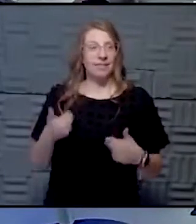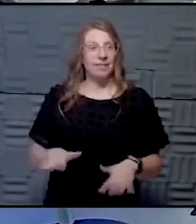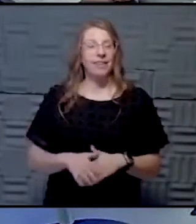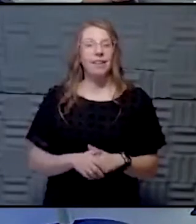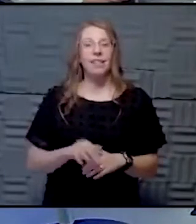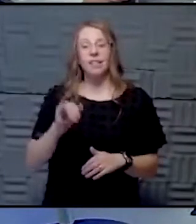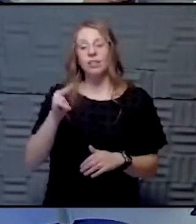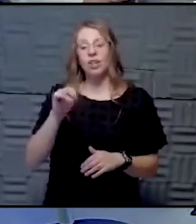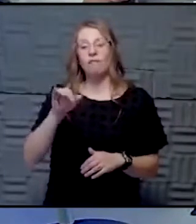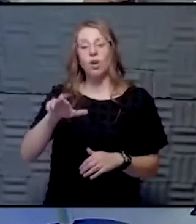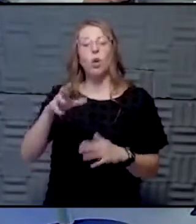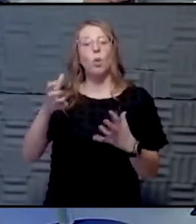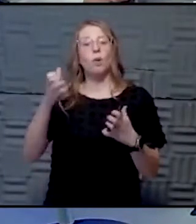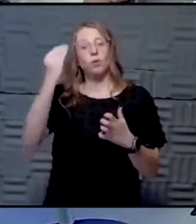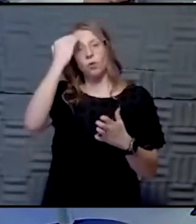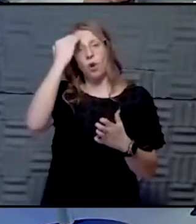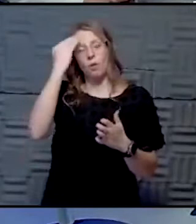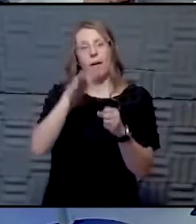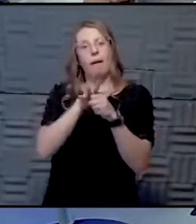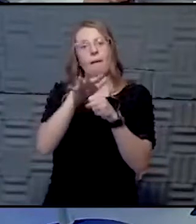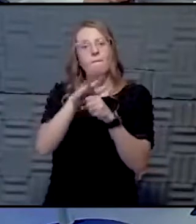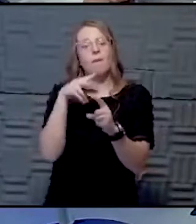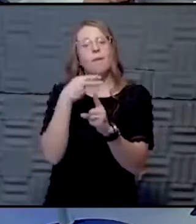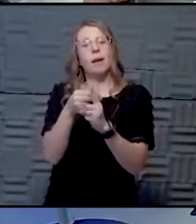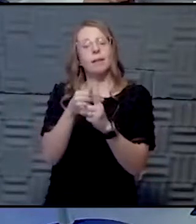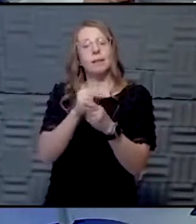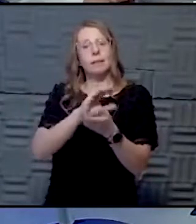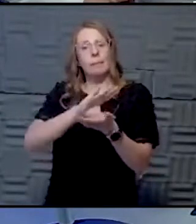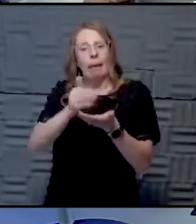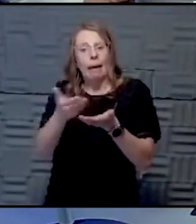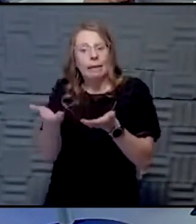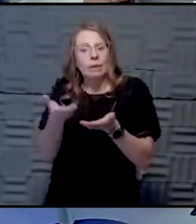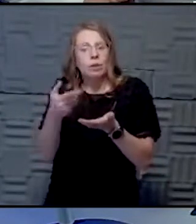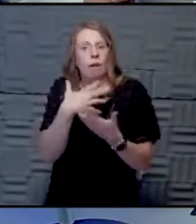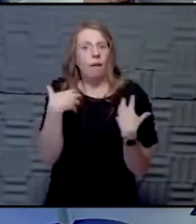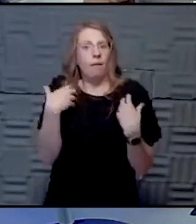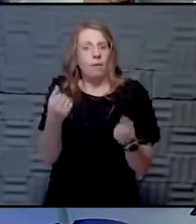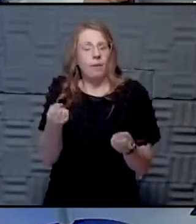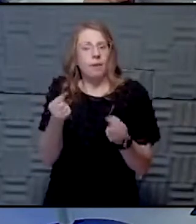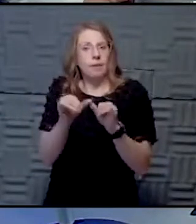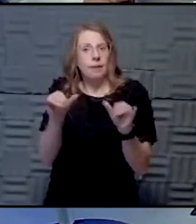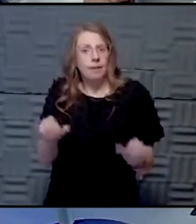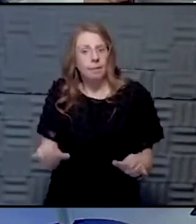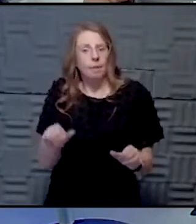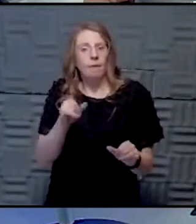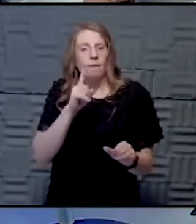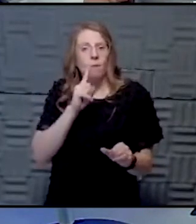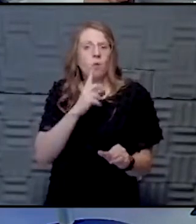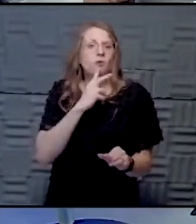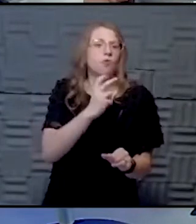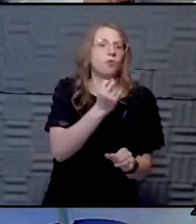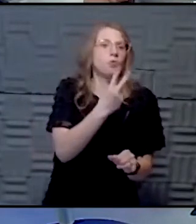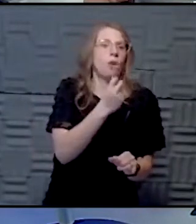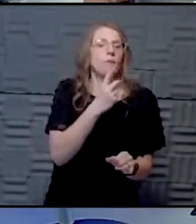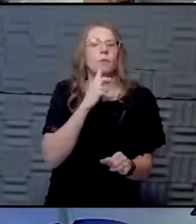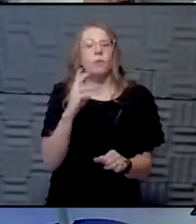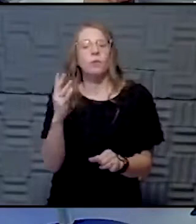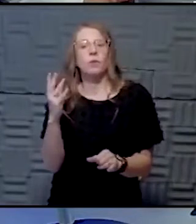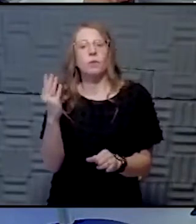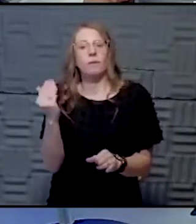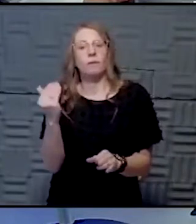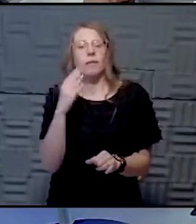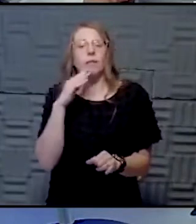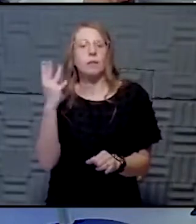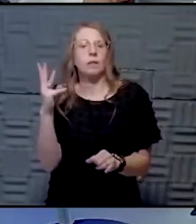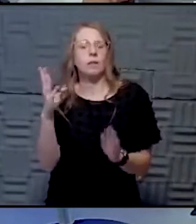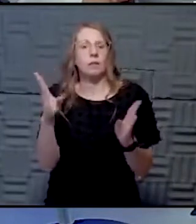Jennifer wants to know, will we have enough vaccine supply here at the health system to accommodate the influx of 12 to 15-year-olds? Well, so